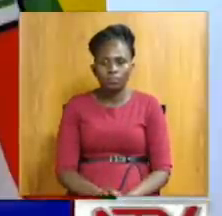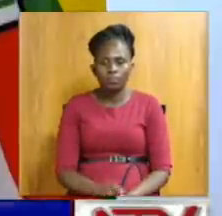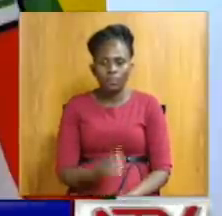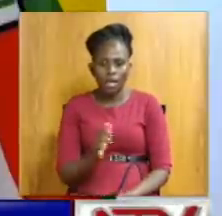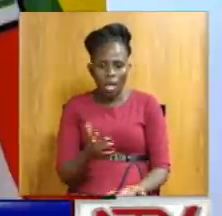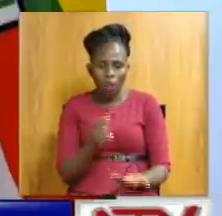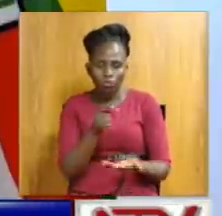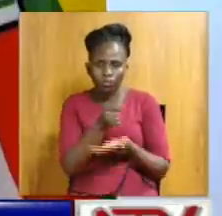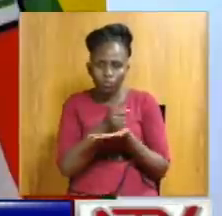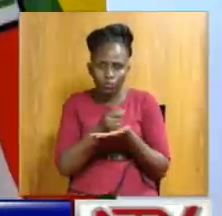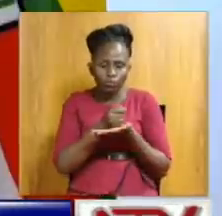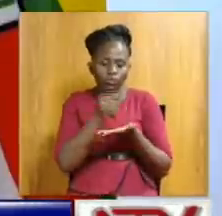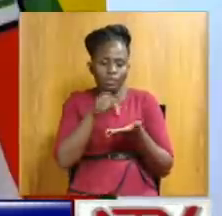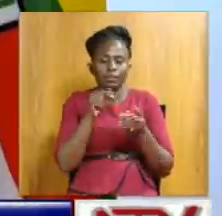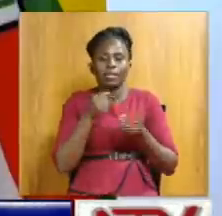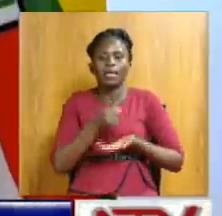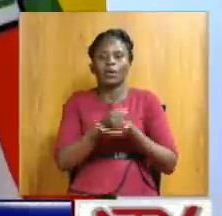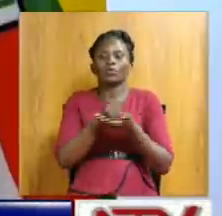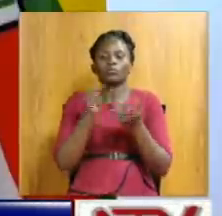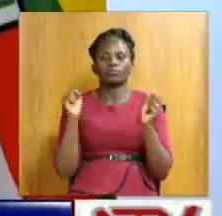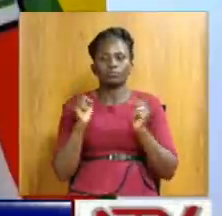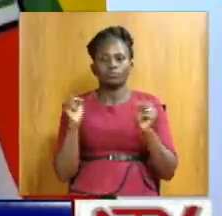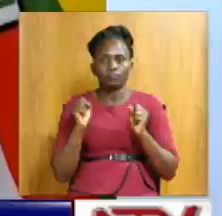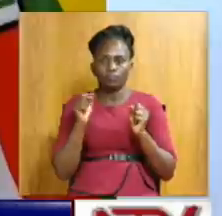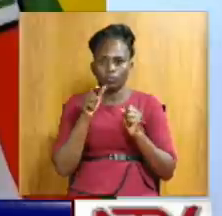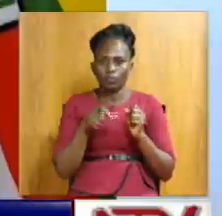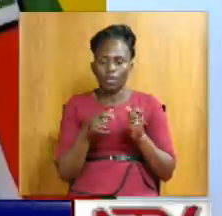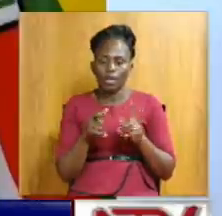the disease and the patients.